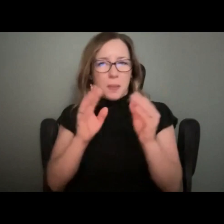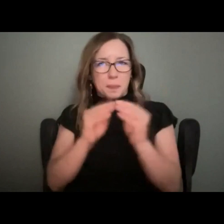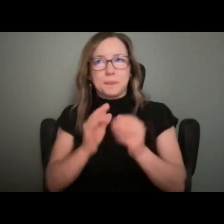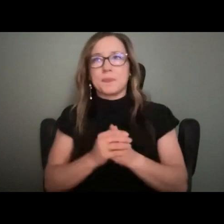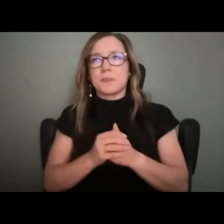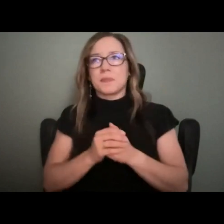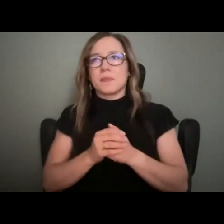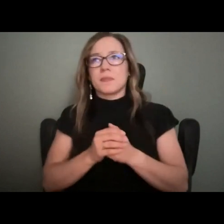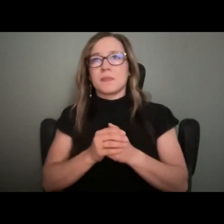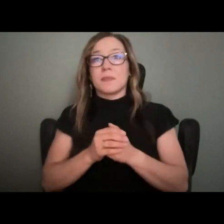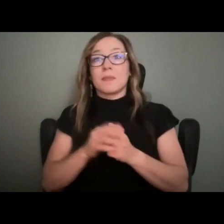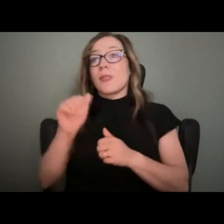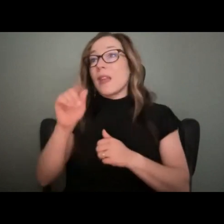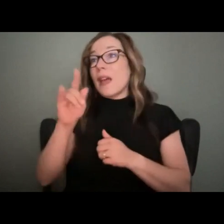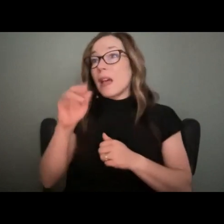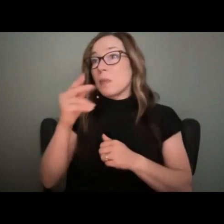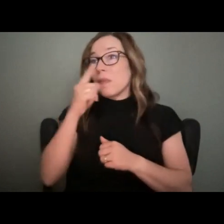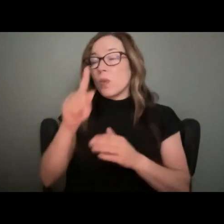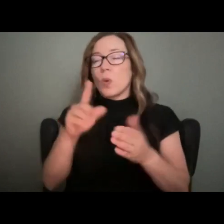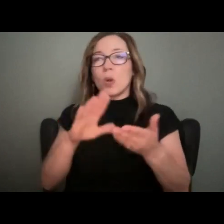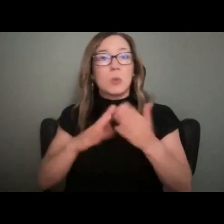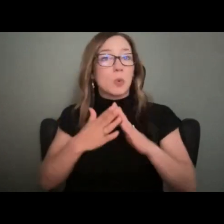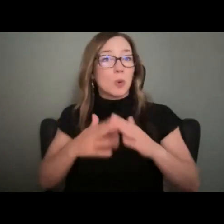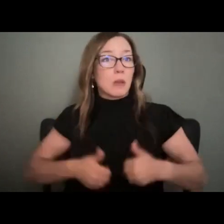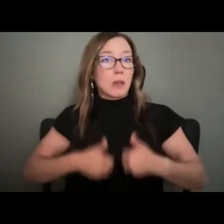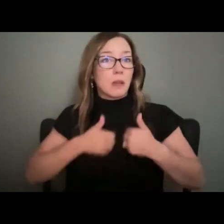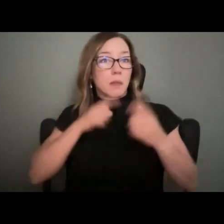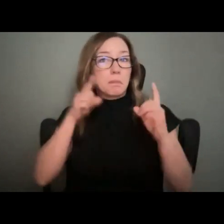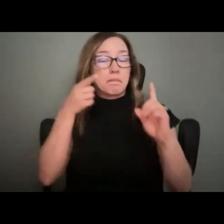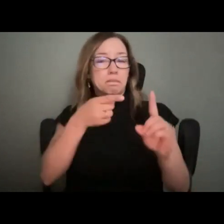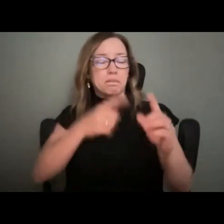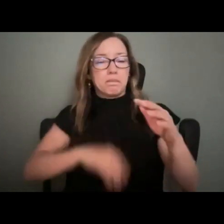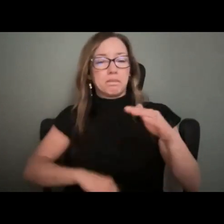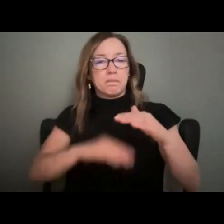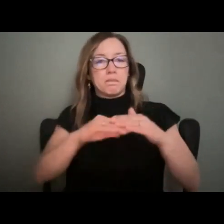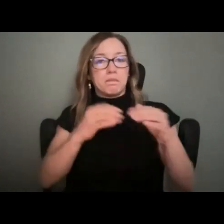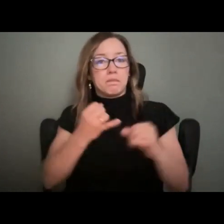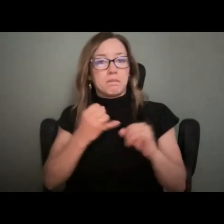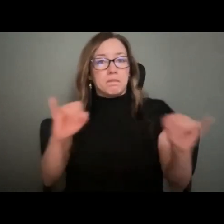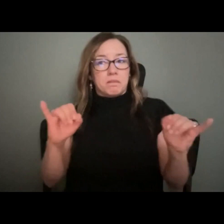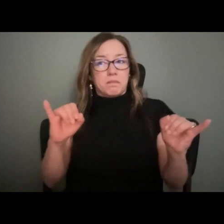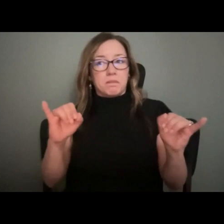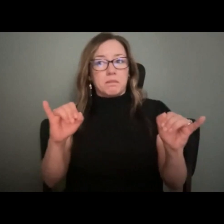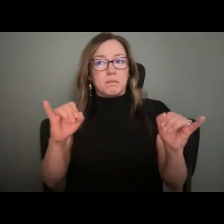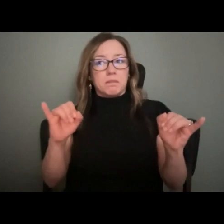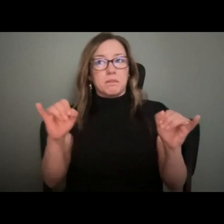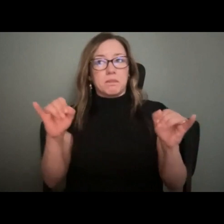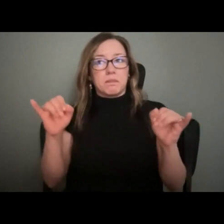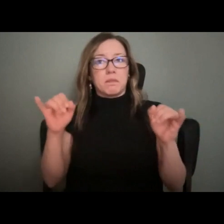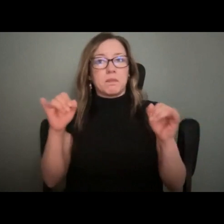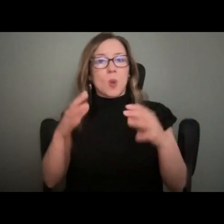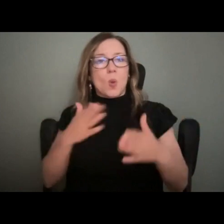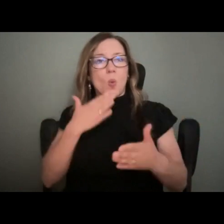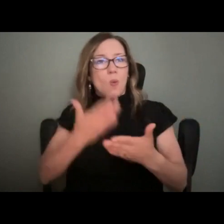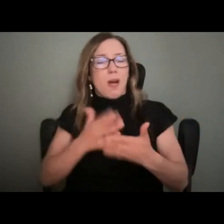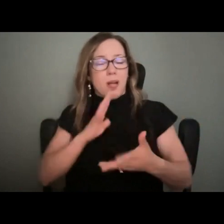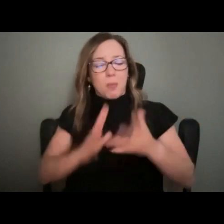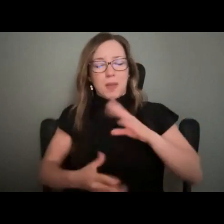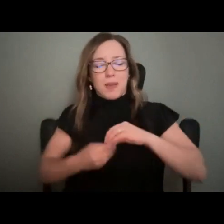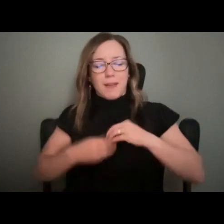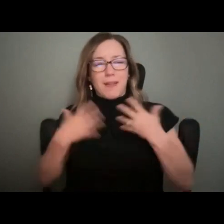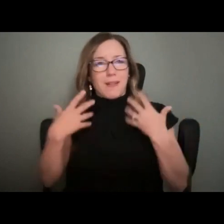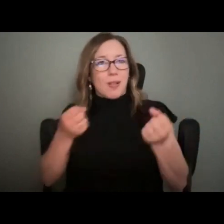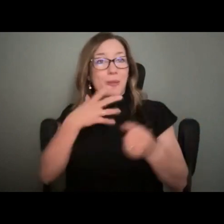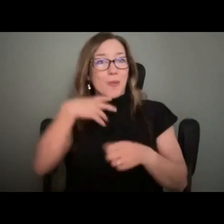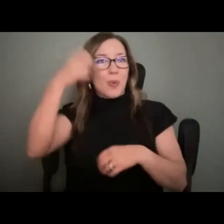The Administration for Community Living aims to maximize the independence, well-being, and health of older